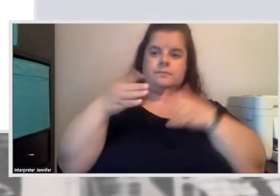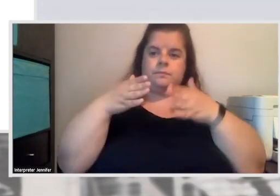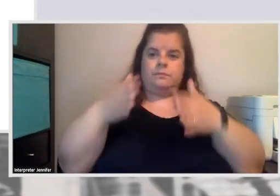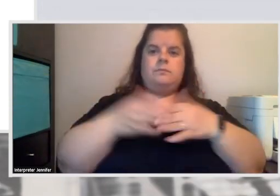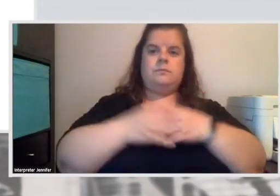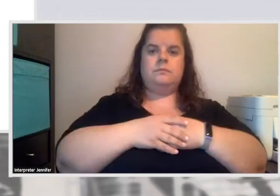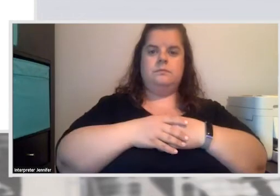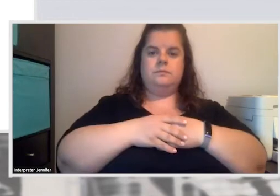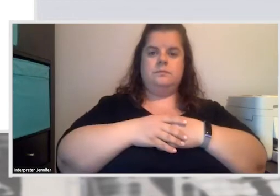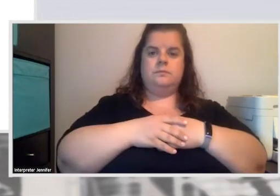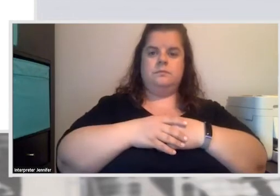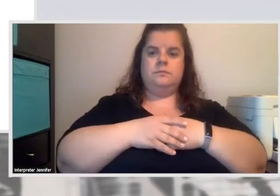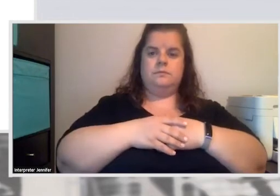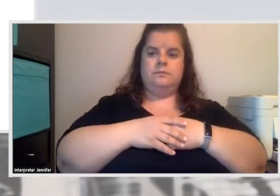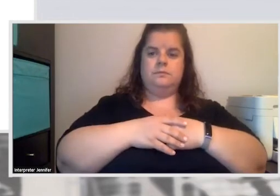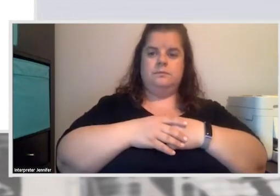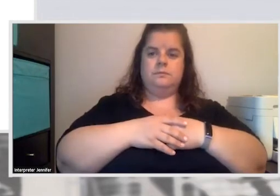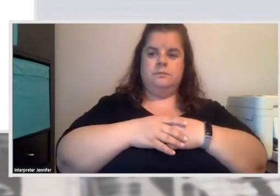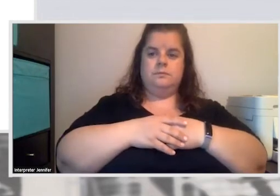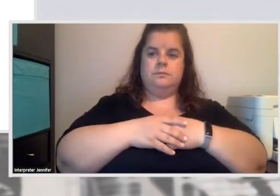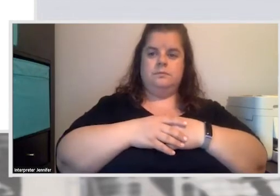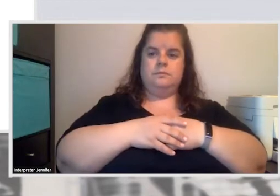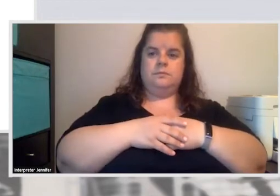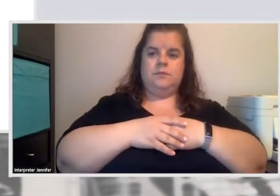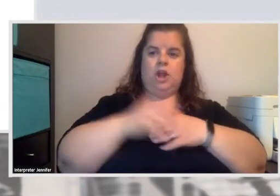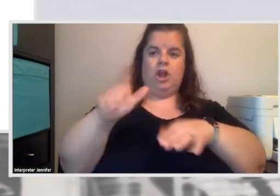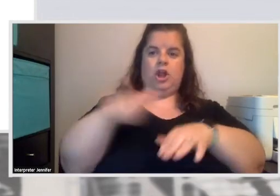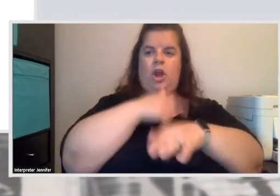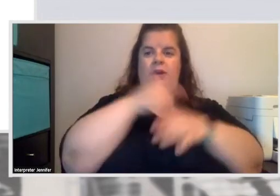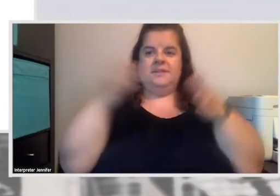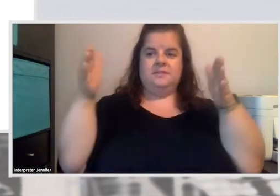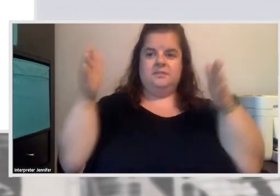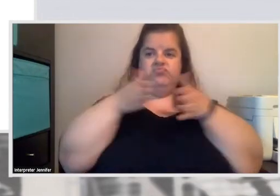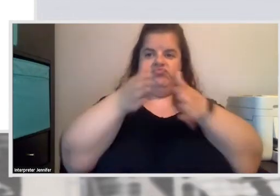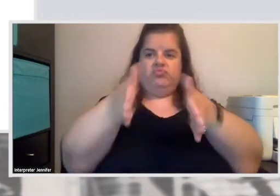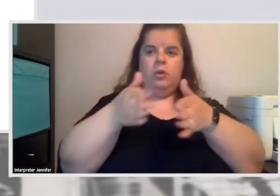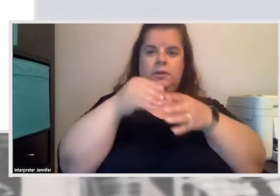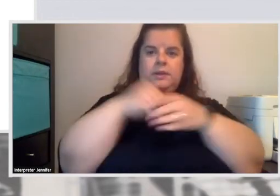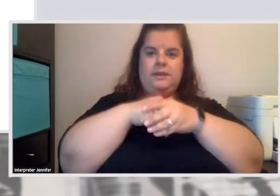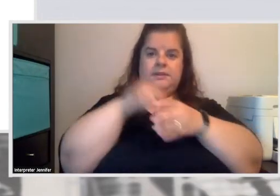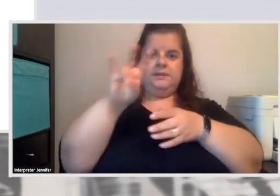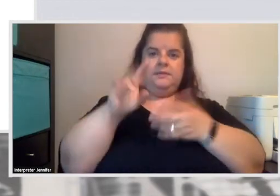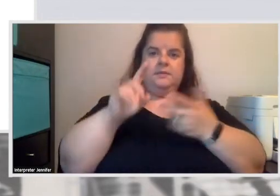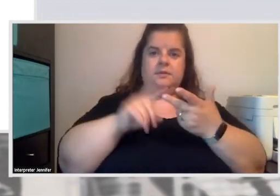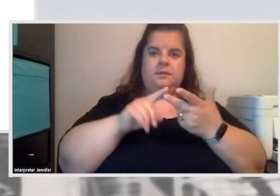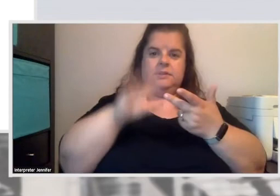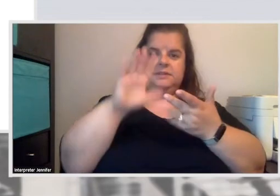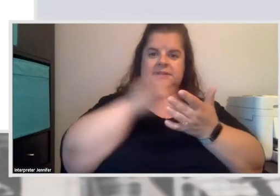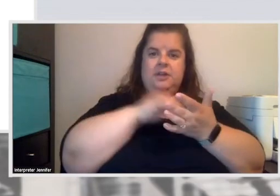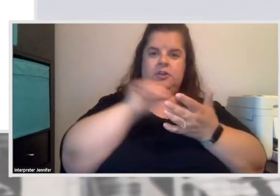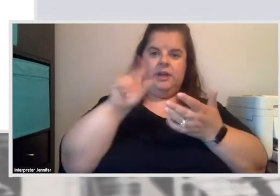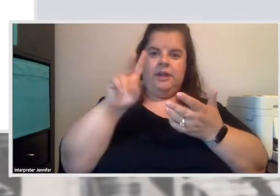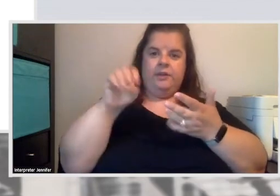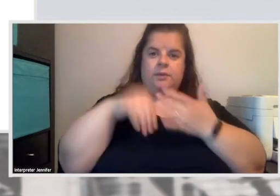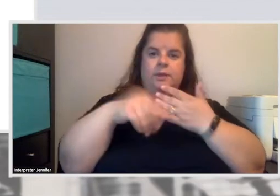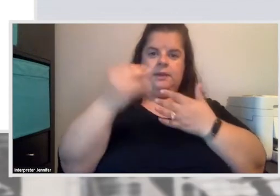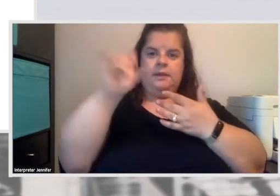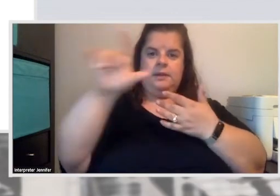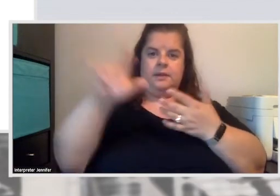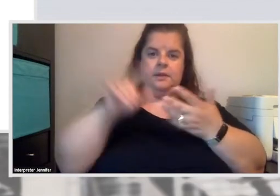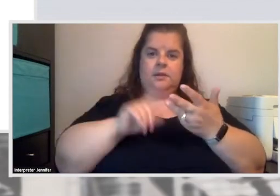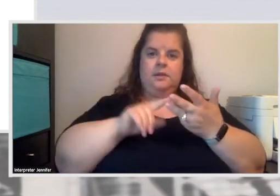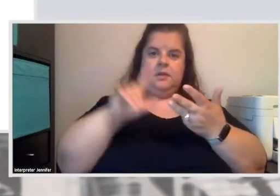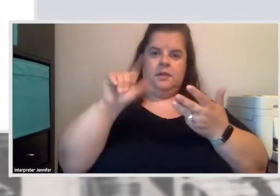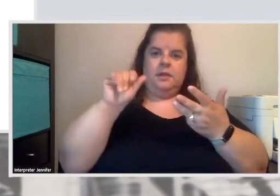the longest corridor within the 7 as well. Of course, Center Avenue in the Hill District, Marmor Avenue,